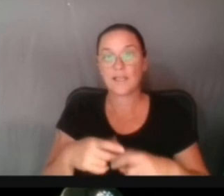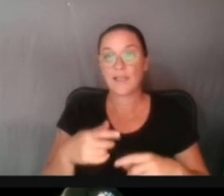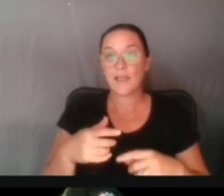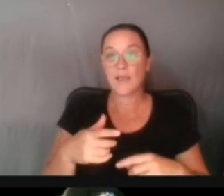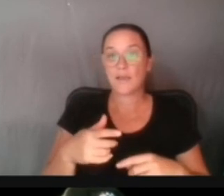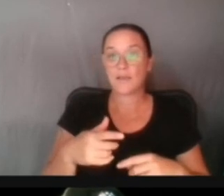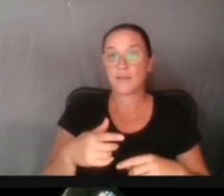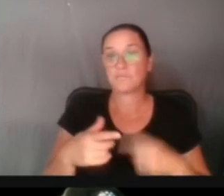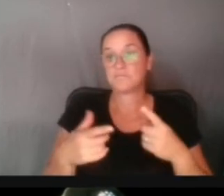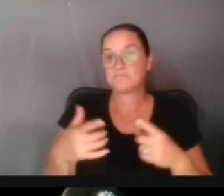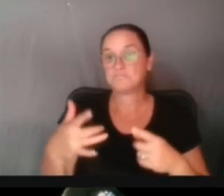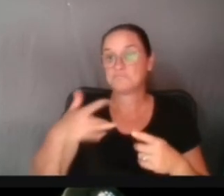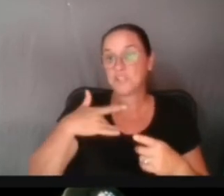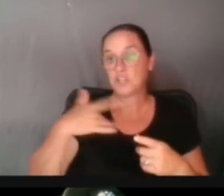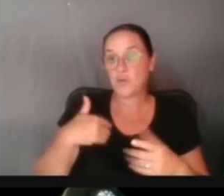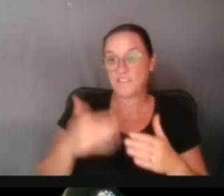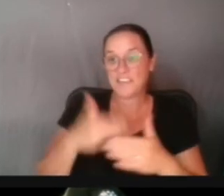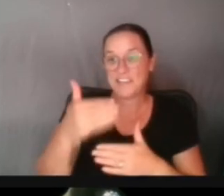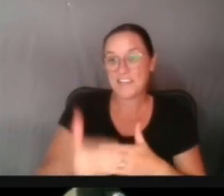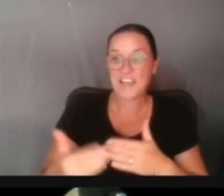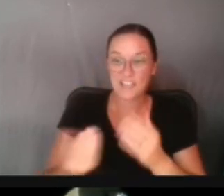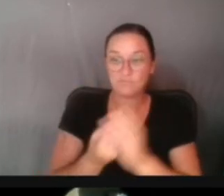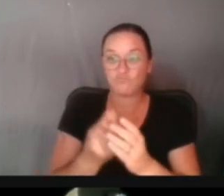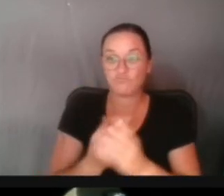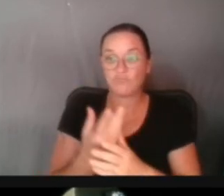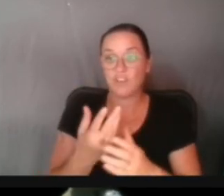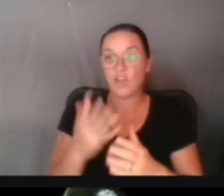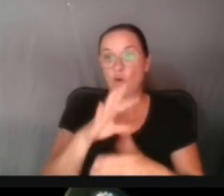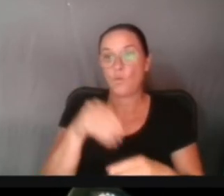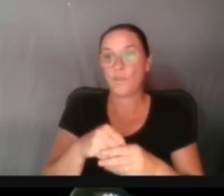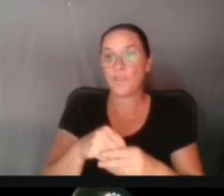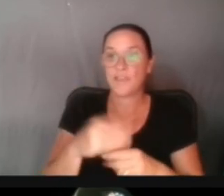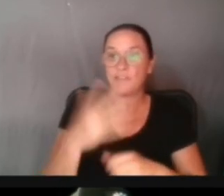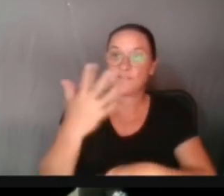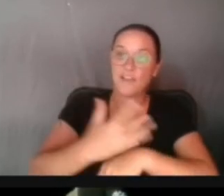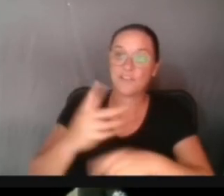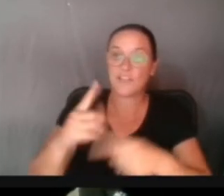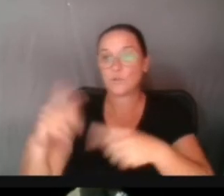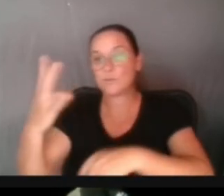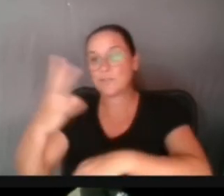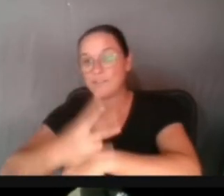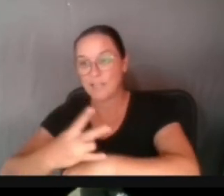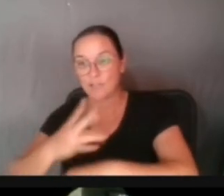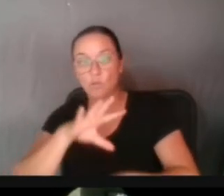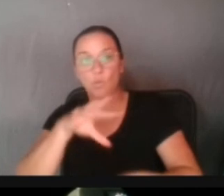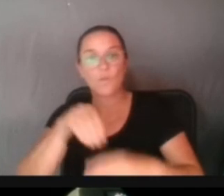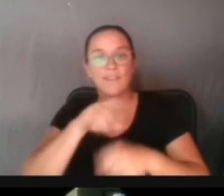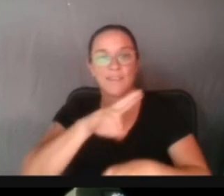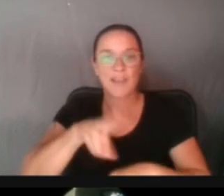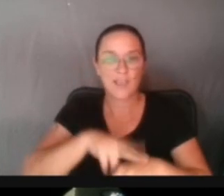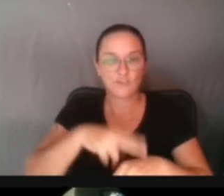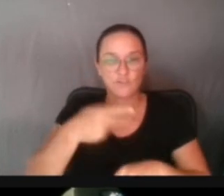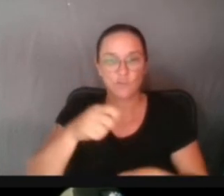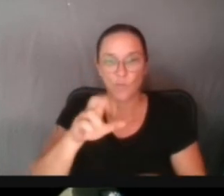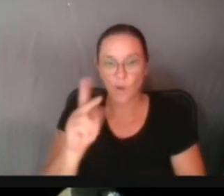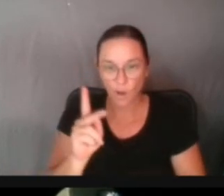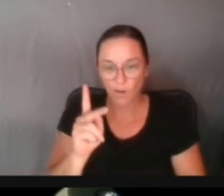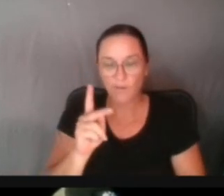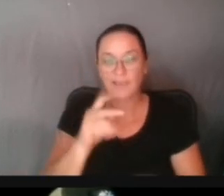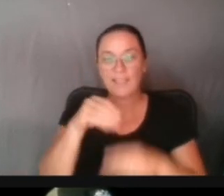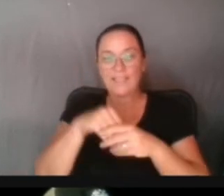episode is likely to begin within the next 5 to 7 days. Again, inside the national park at the caldera